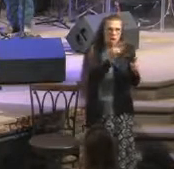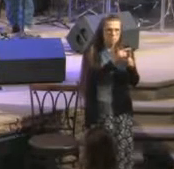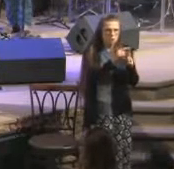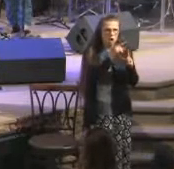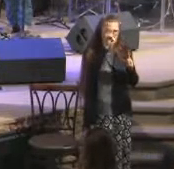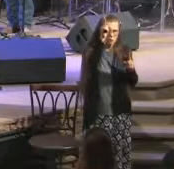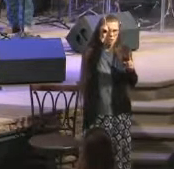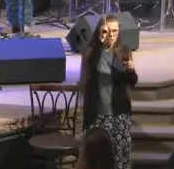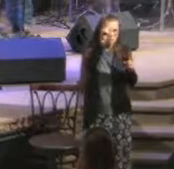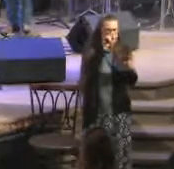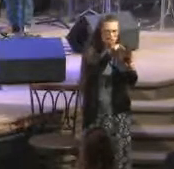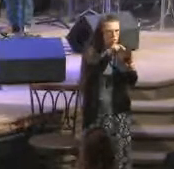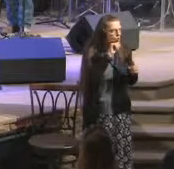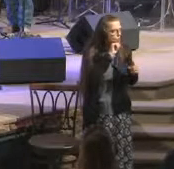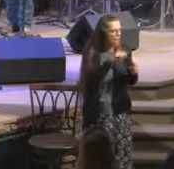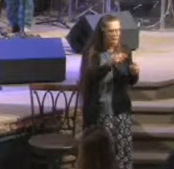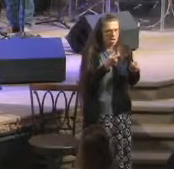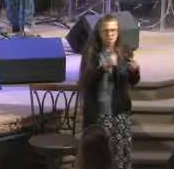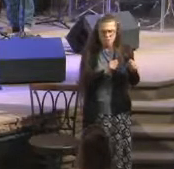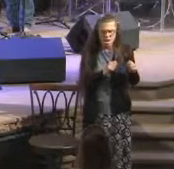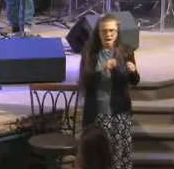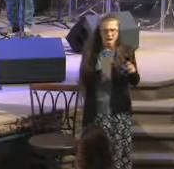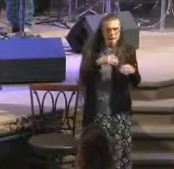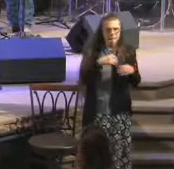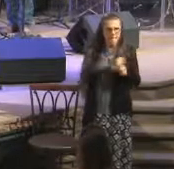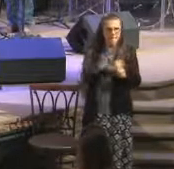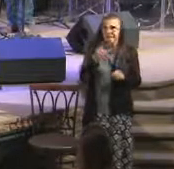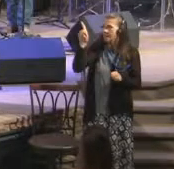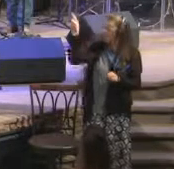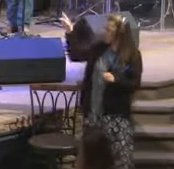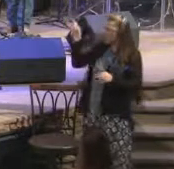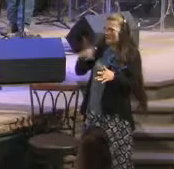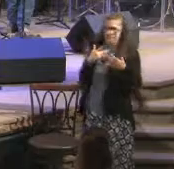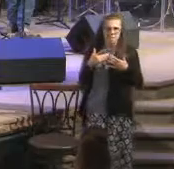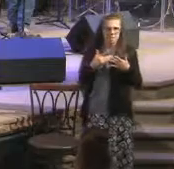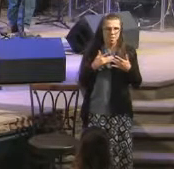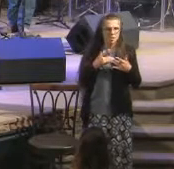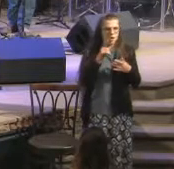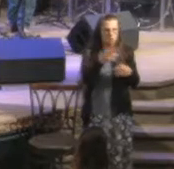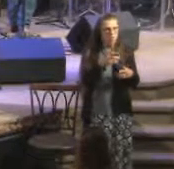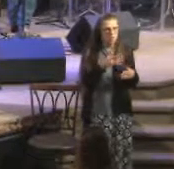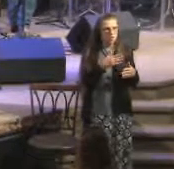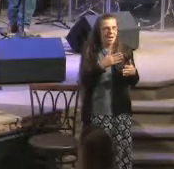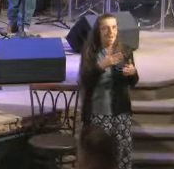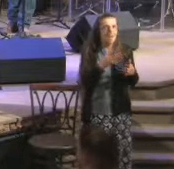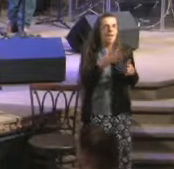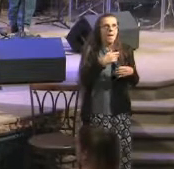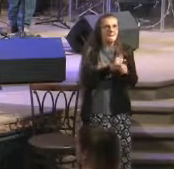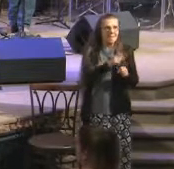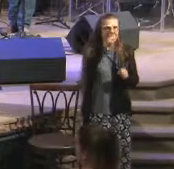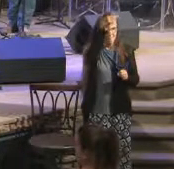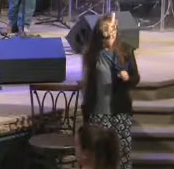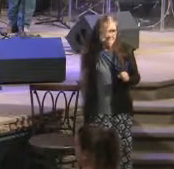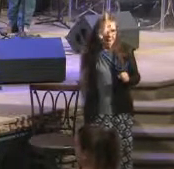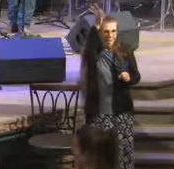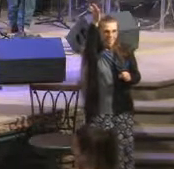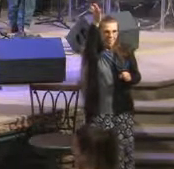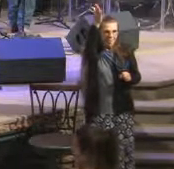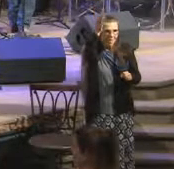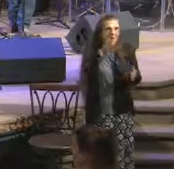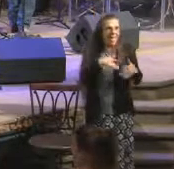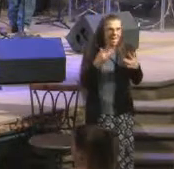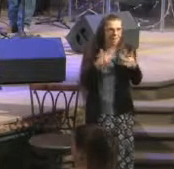word. You are not trying to make Pastor Mike happy. You are trying to please the heart of your Heavenly Father who sees